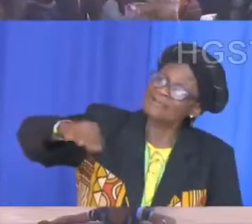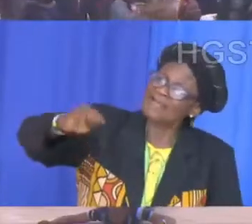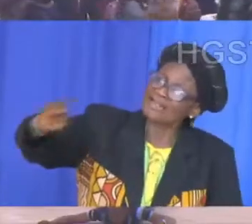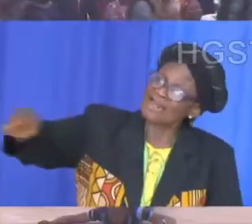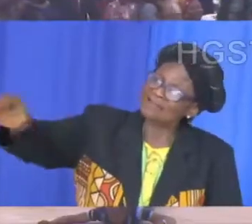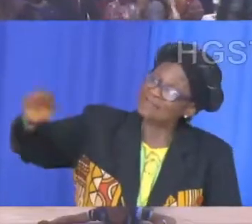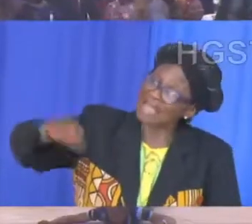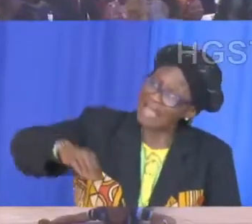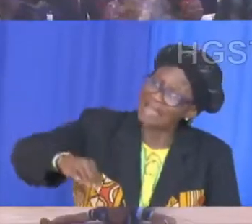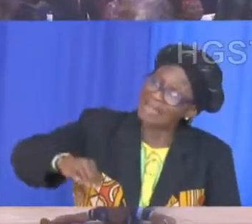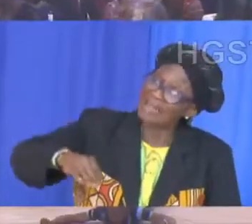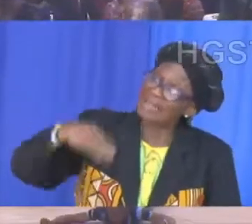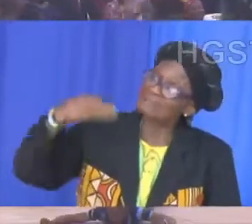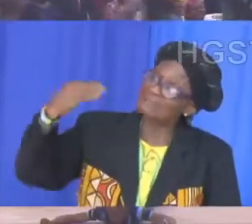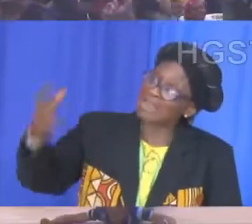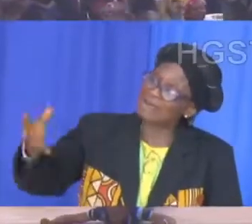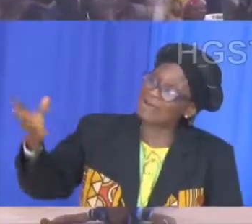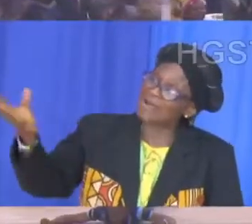Glory be to God.